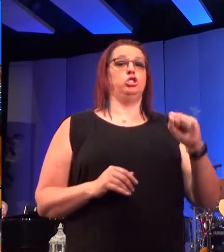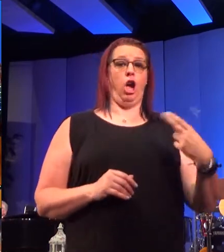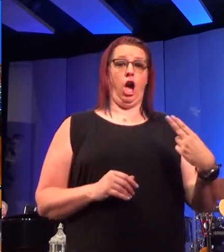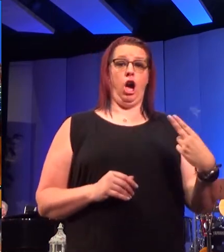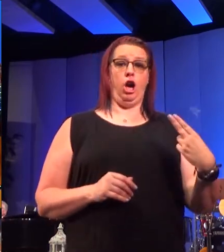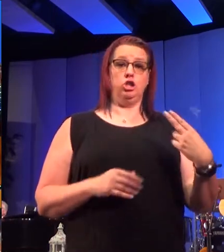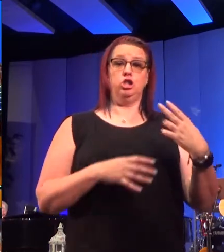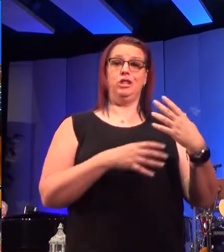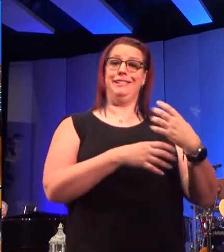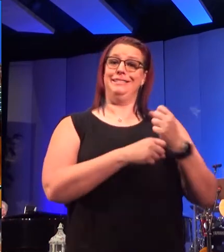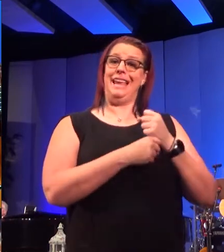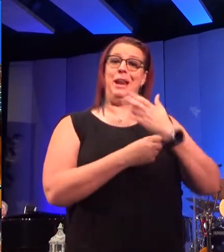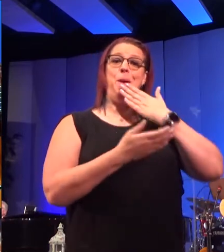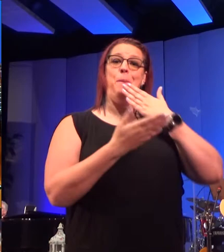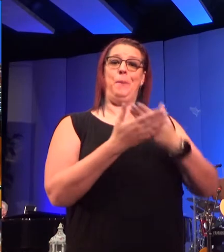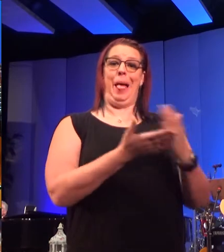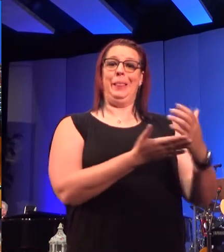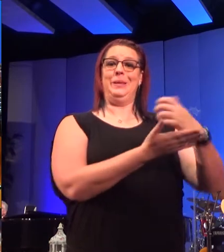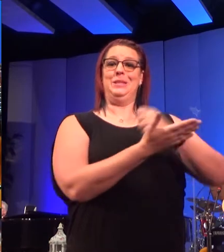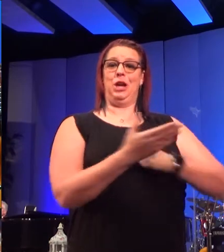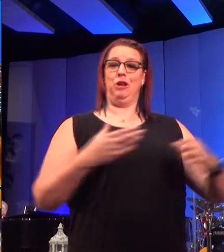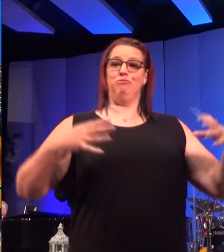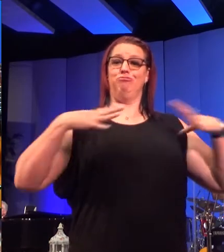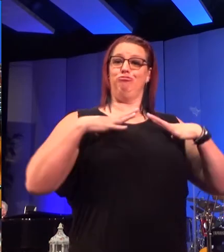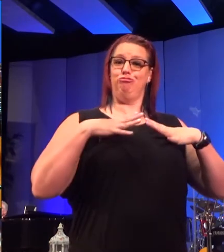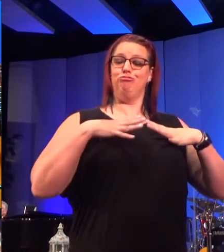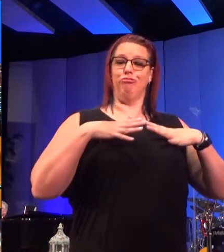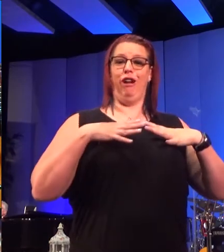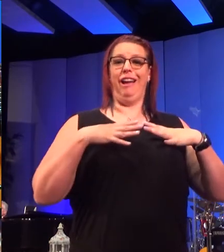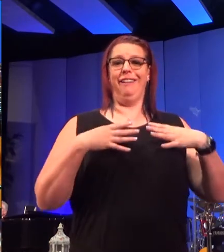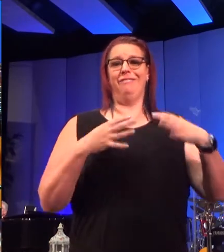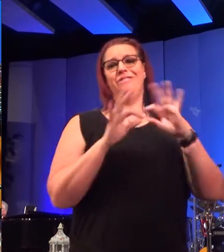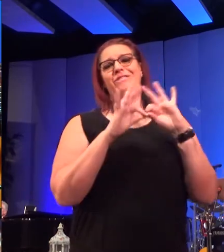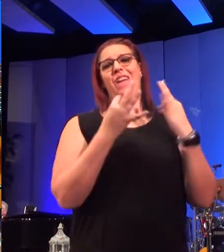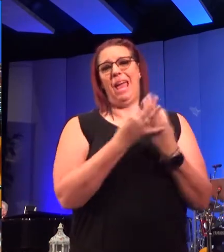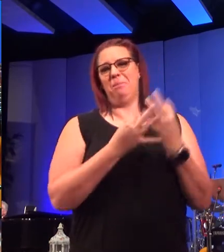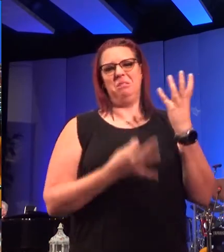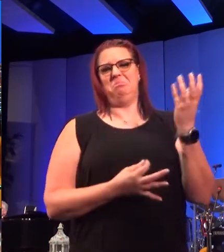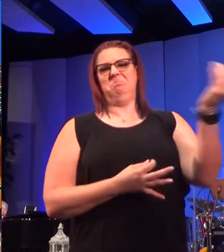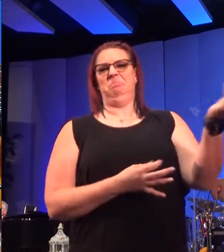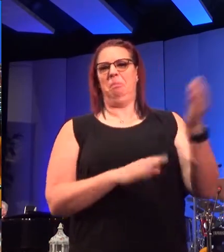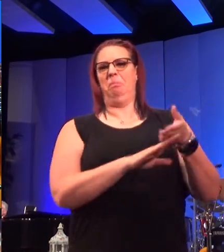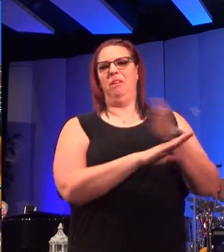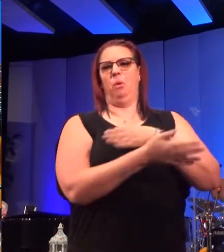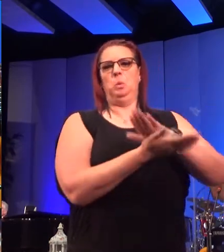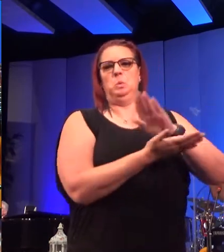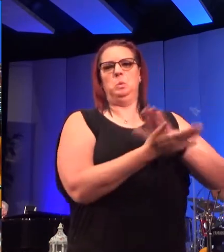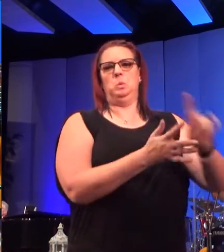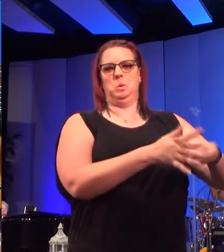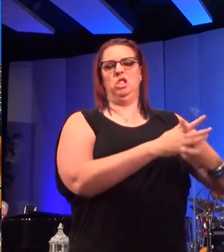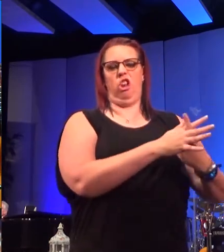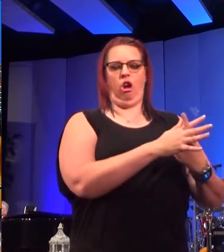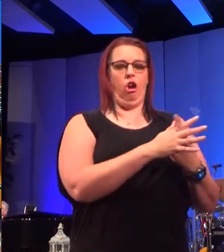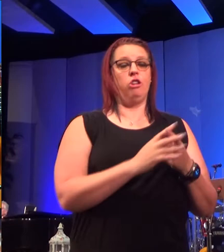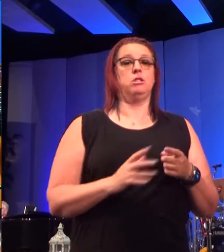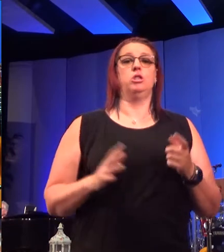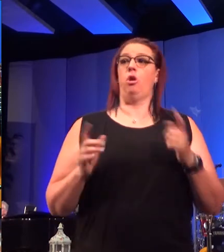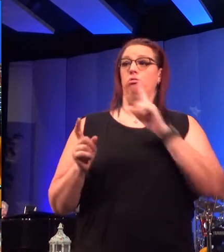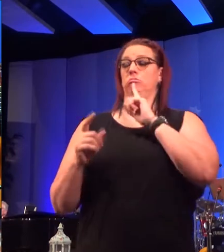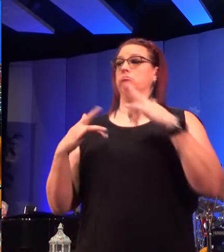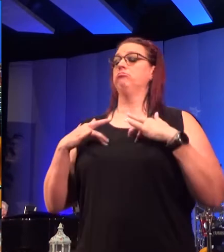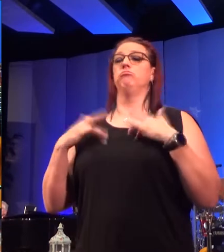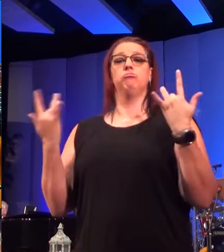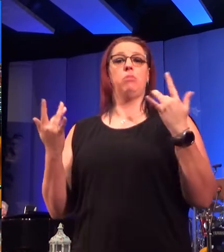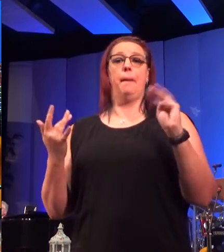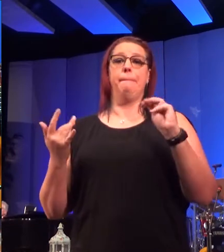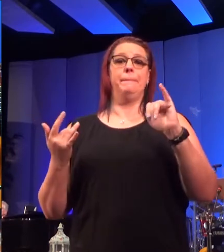a well-deserved break, taking his family on an excursion before school starts. So I was delighted. Dr.